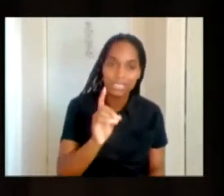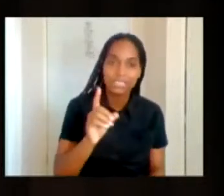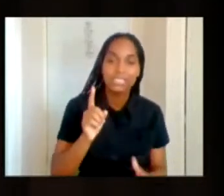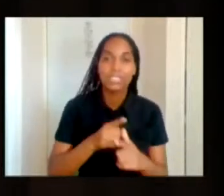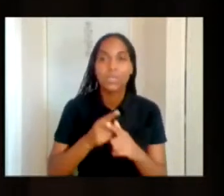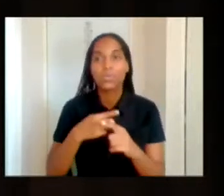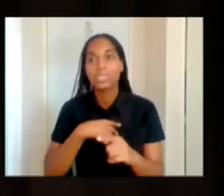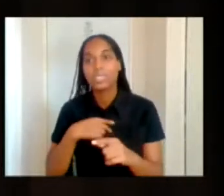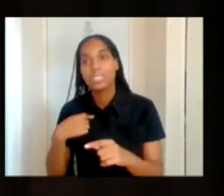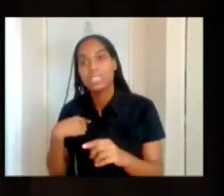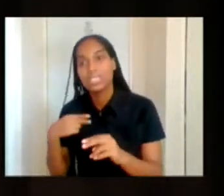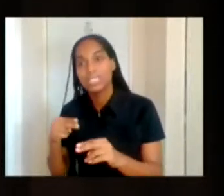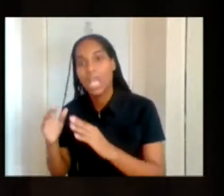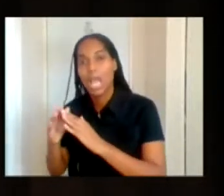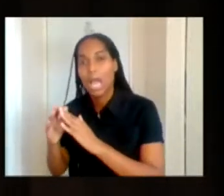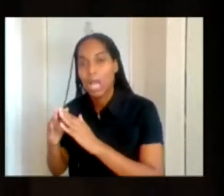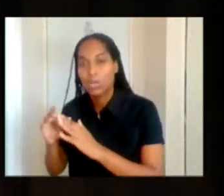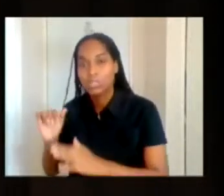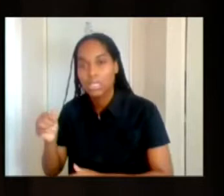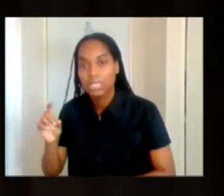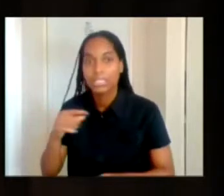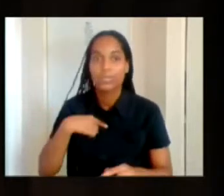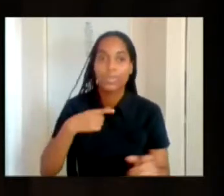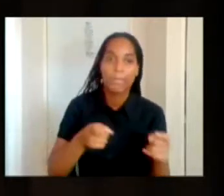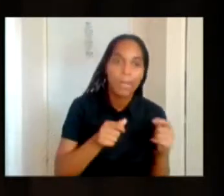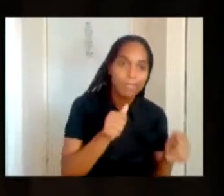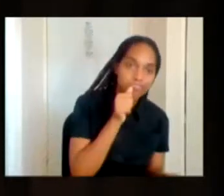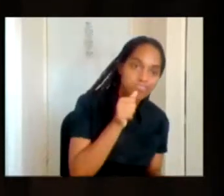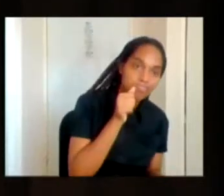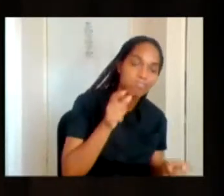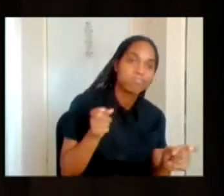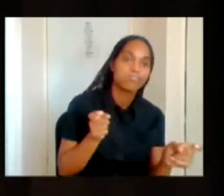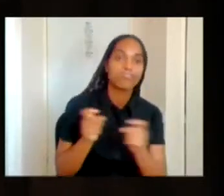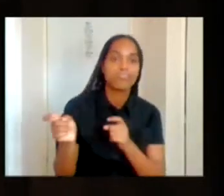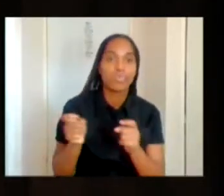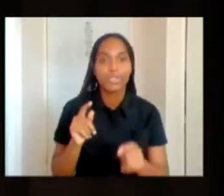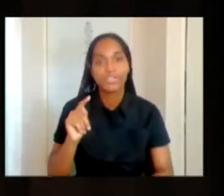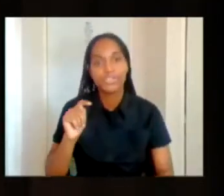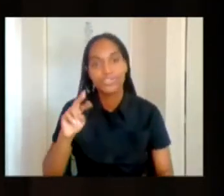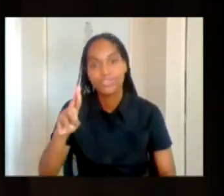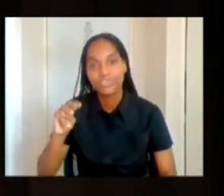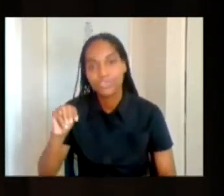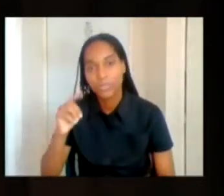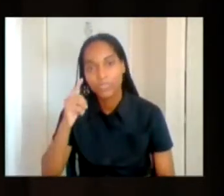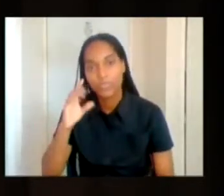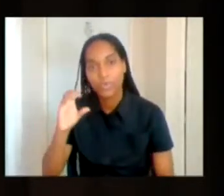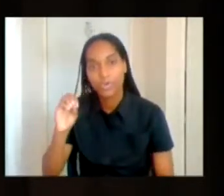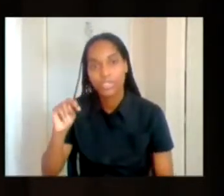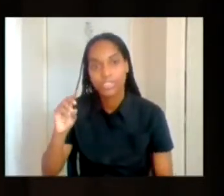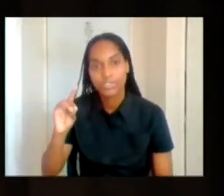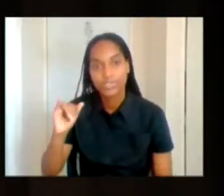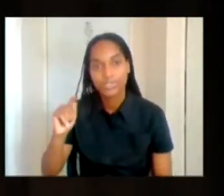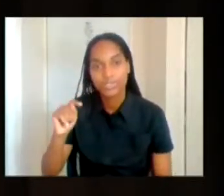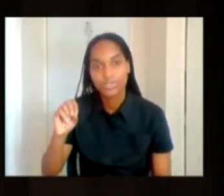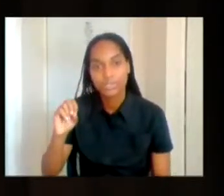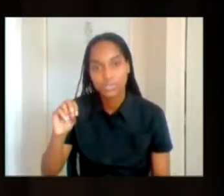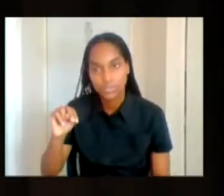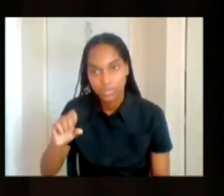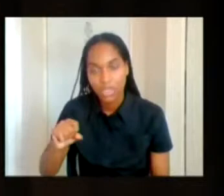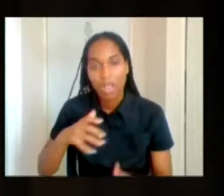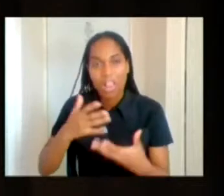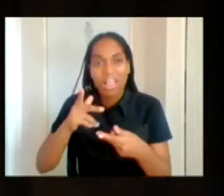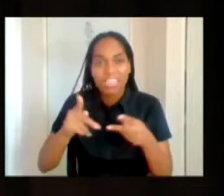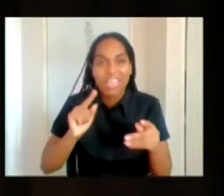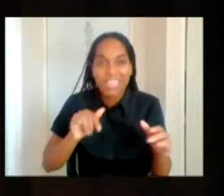But then we need to manage privacy. We need to manage terms and conditions. We need to manage. There's a lot of things that go around just the